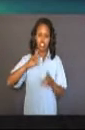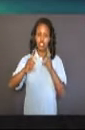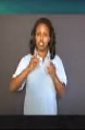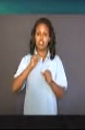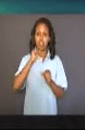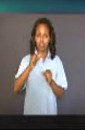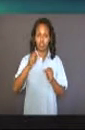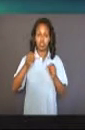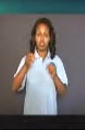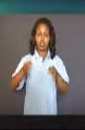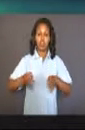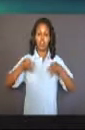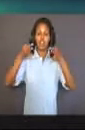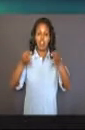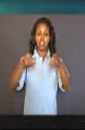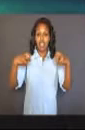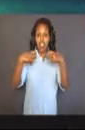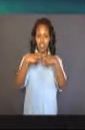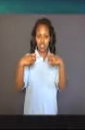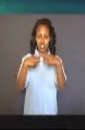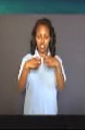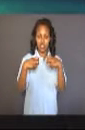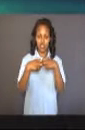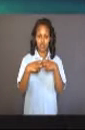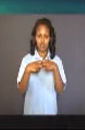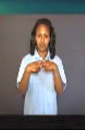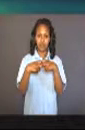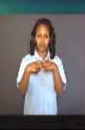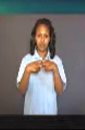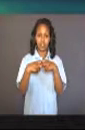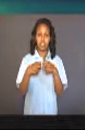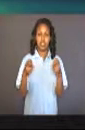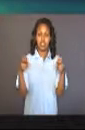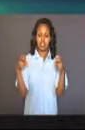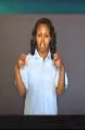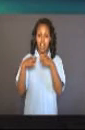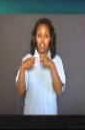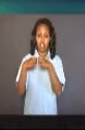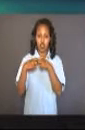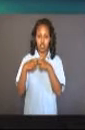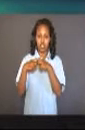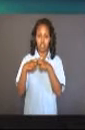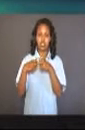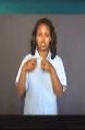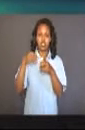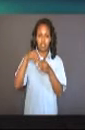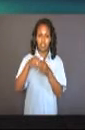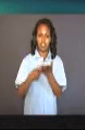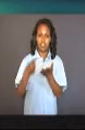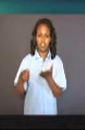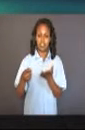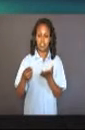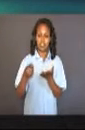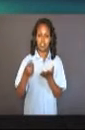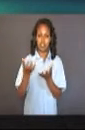not conduct electricity. The electrons in these